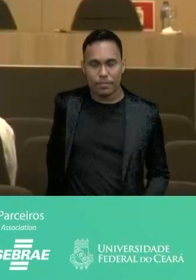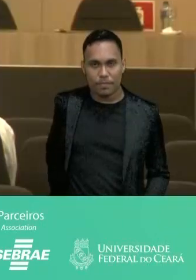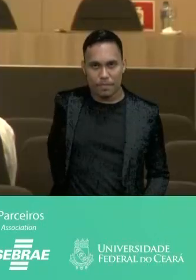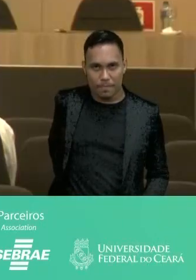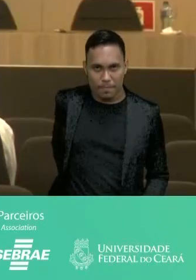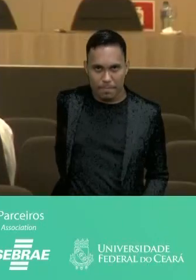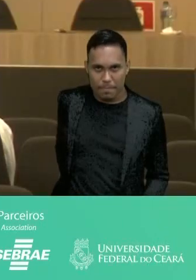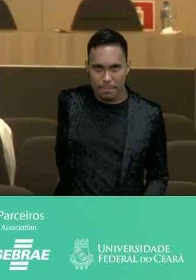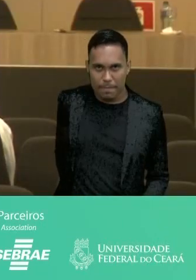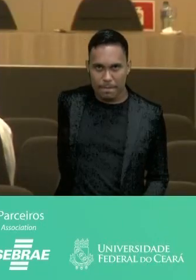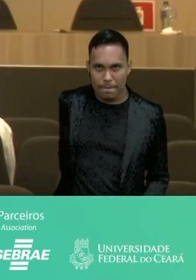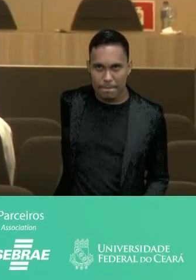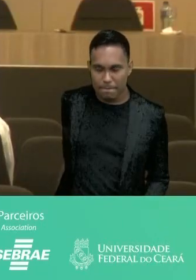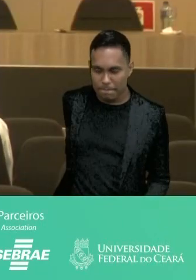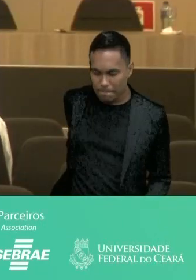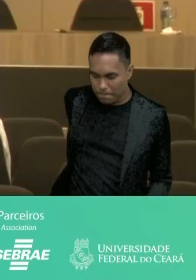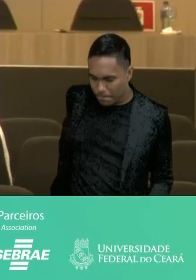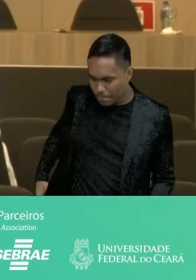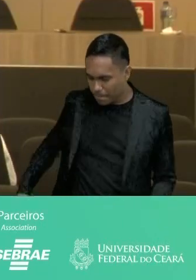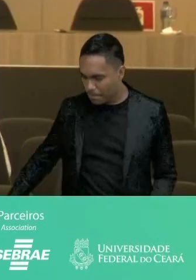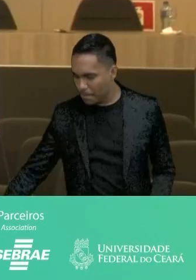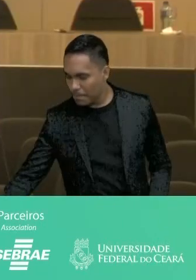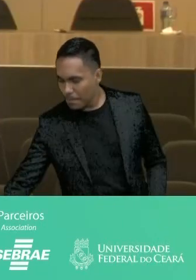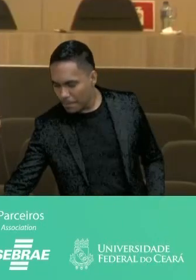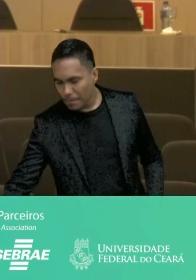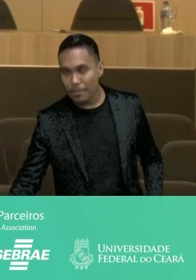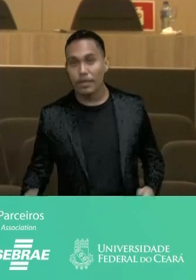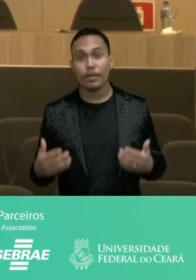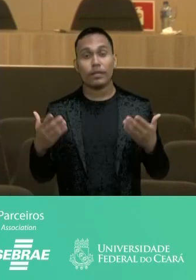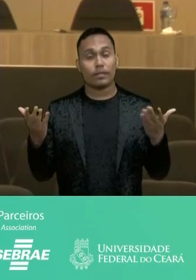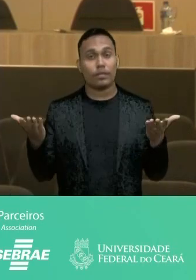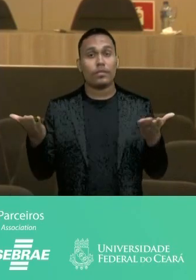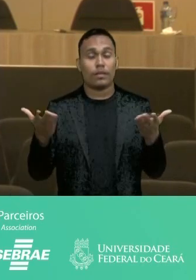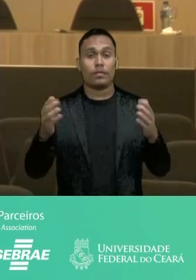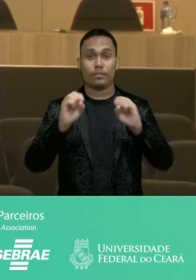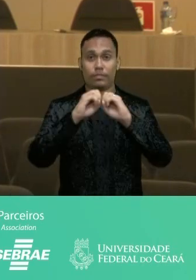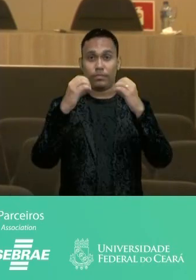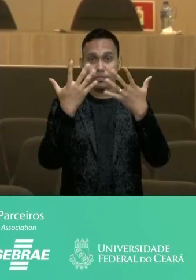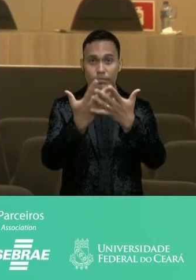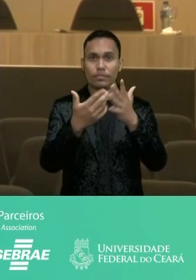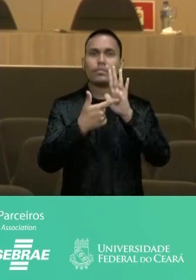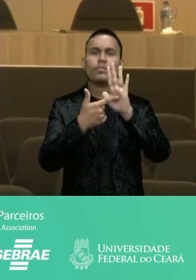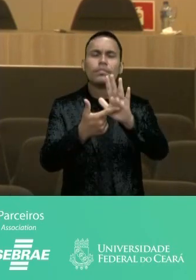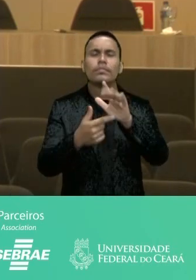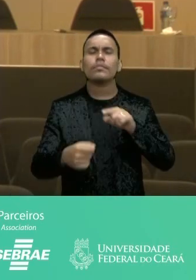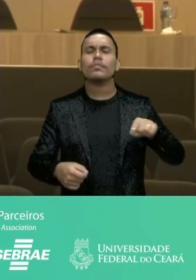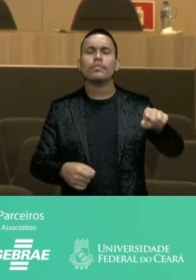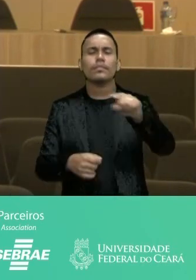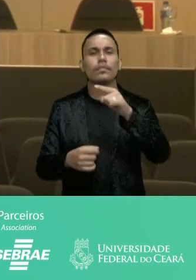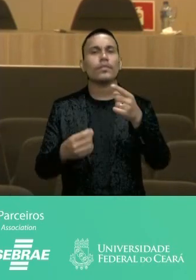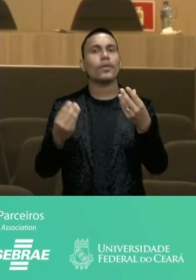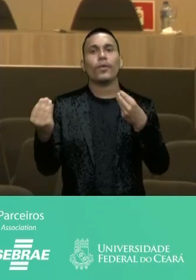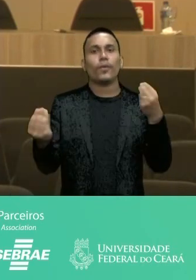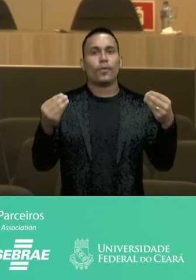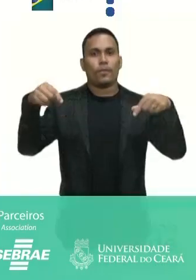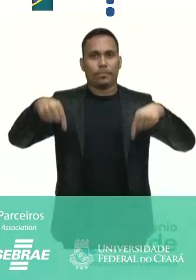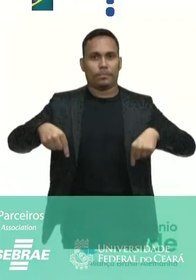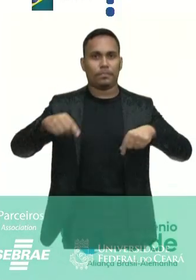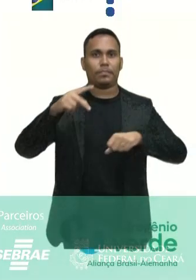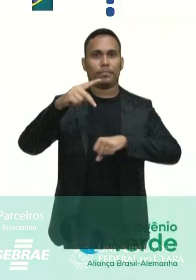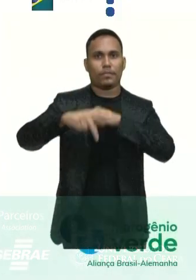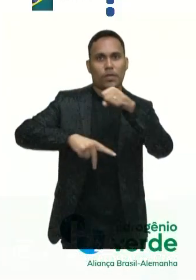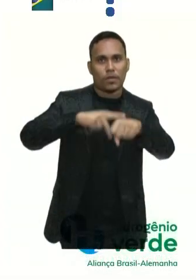rapidamente. Let's start quickly dar uma olhada nesse slide aqui que mostra this slide here that shows